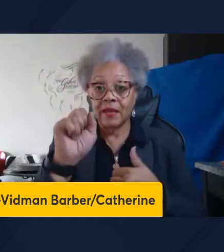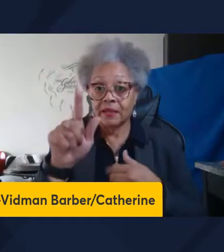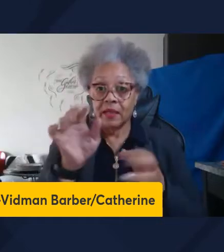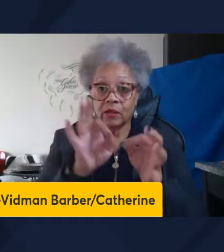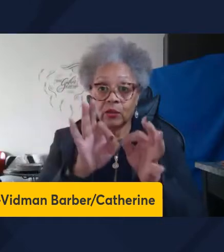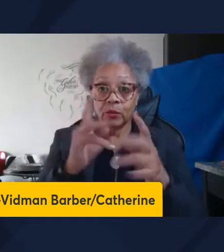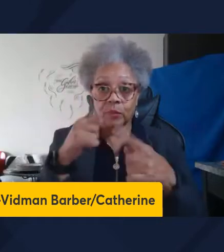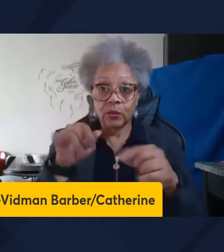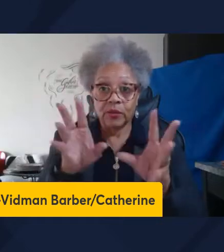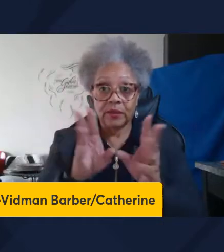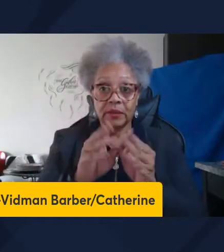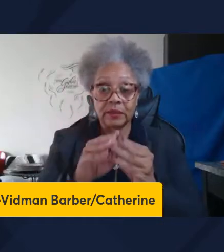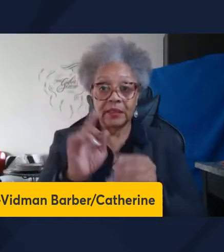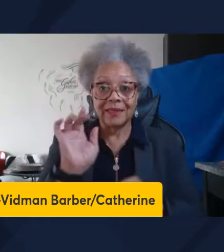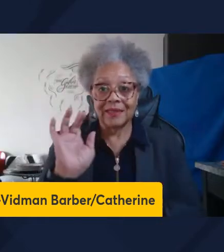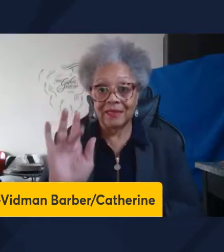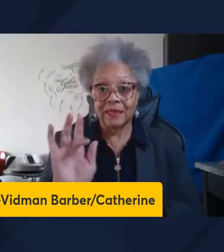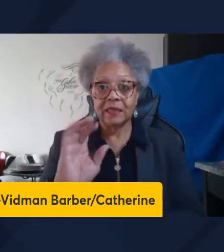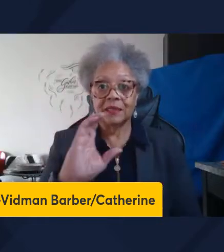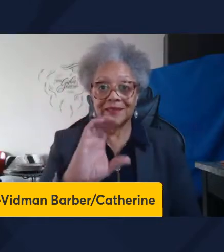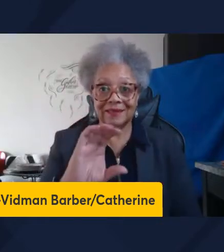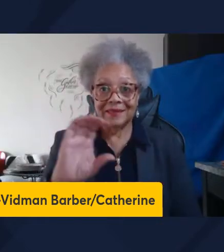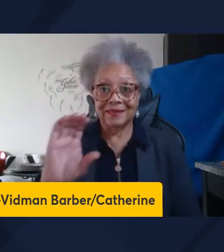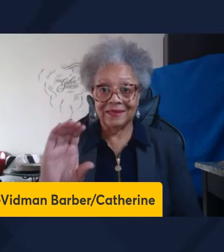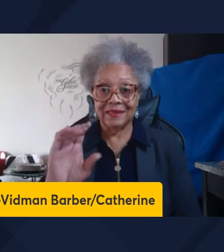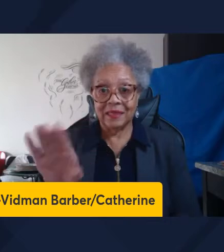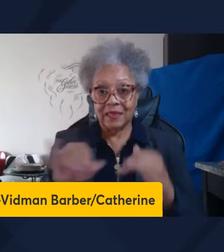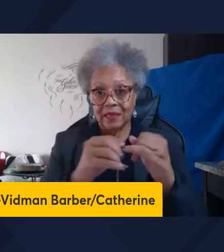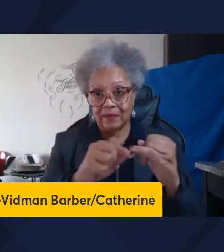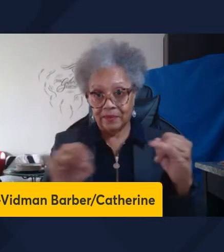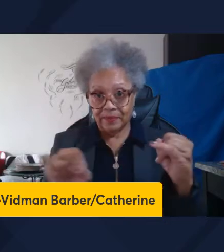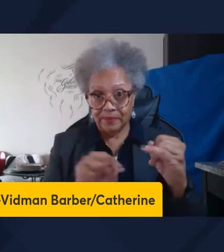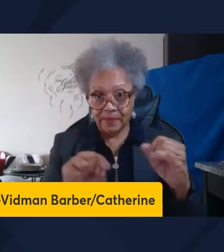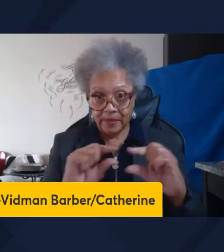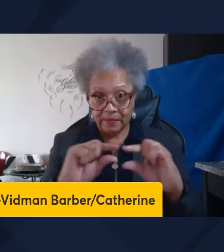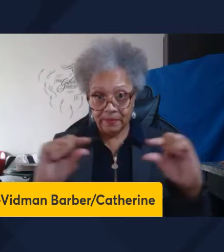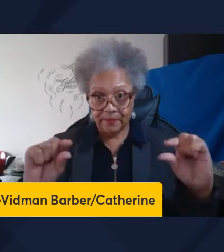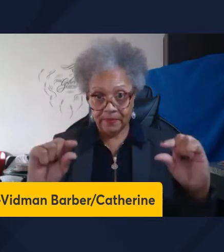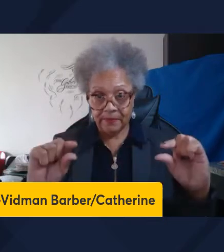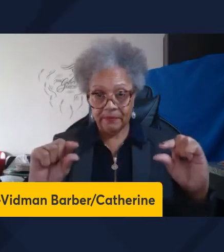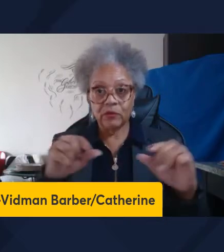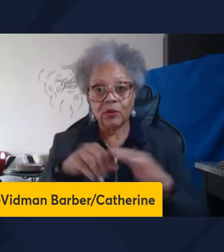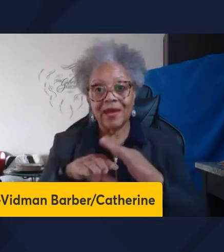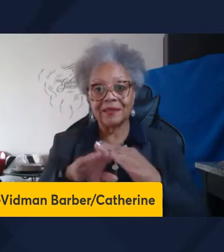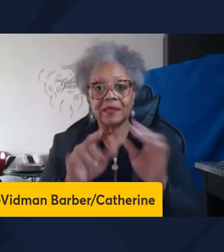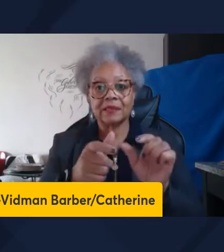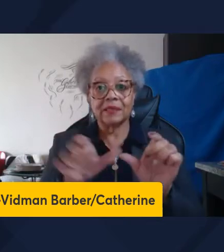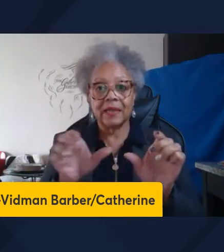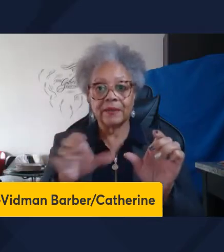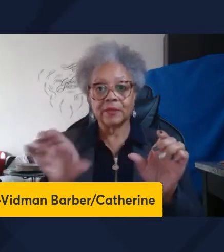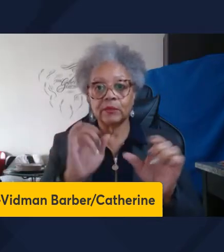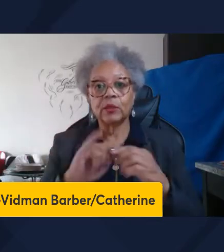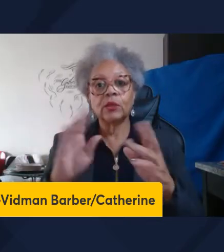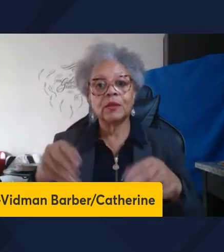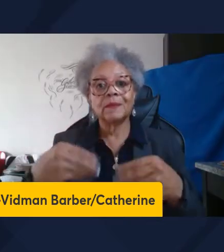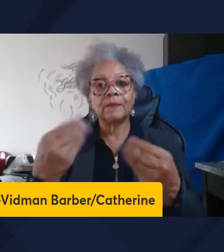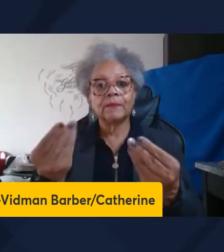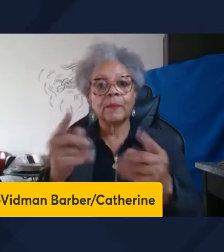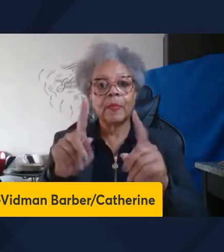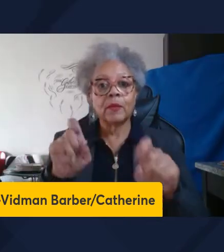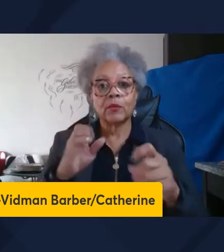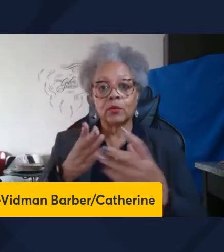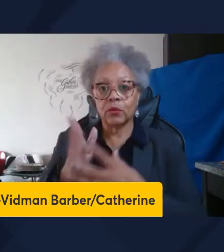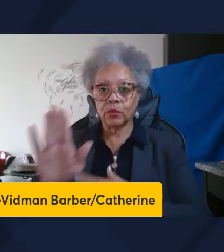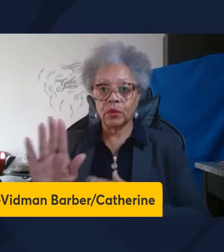Click on the CC at the bottom of the screen to access captions. You can submit questions through the comments